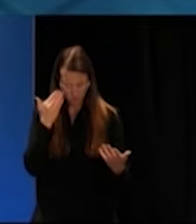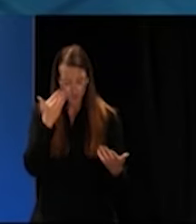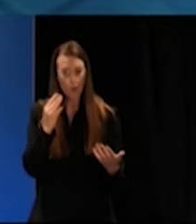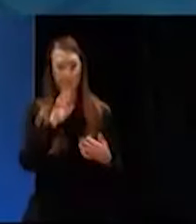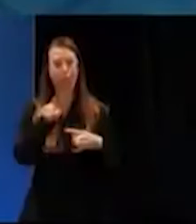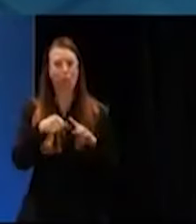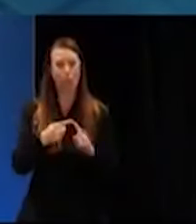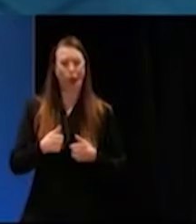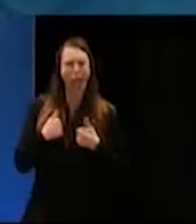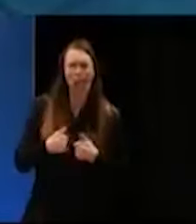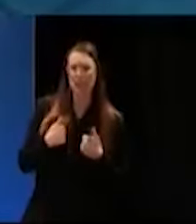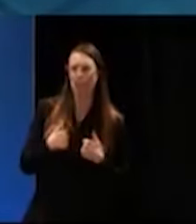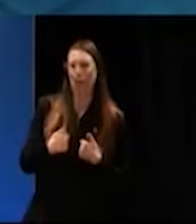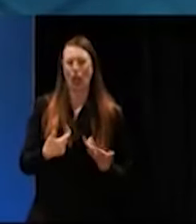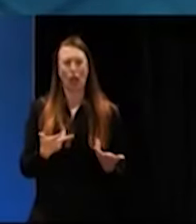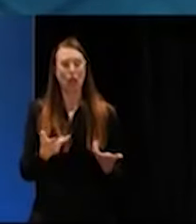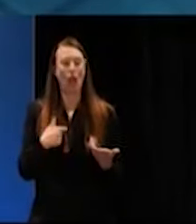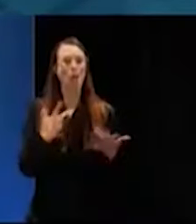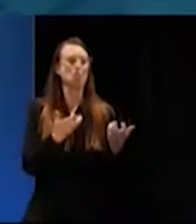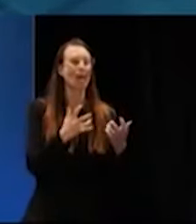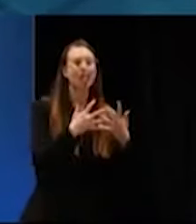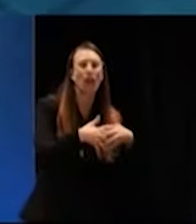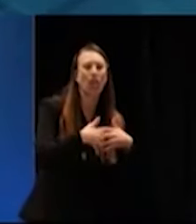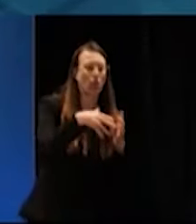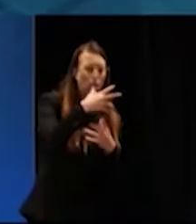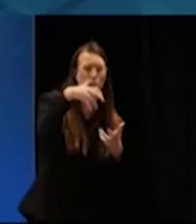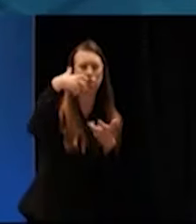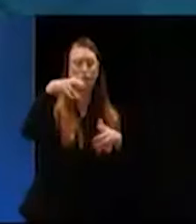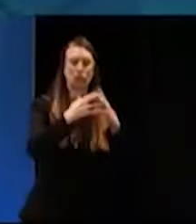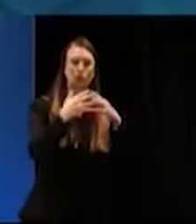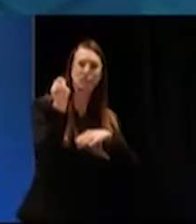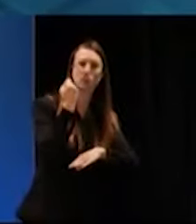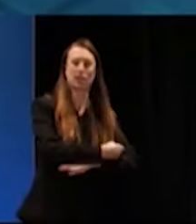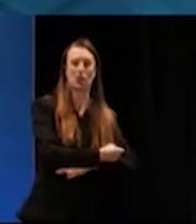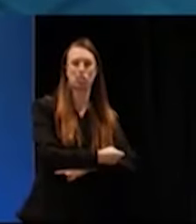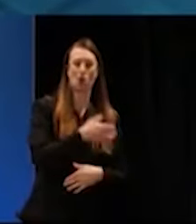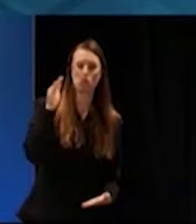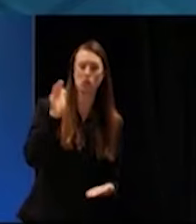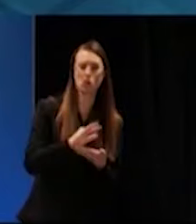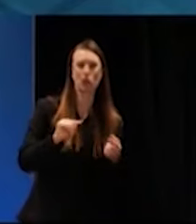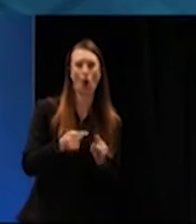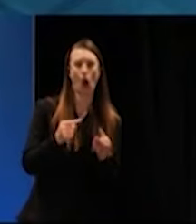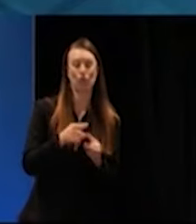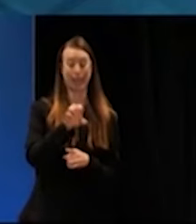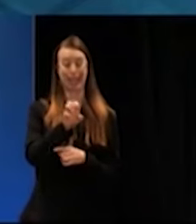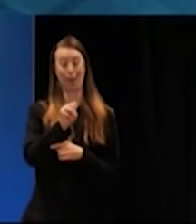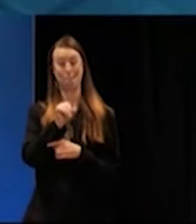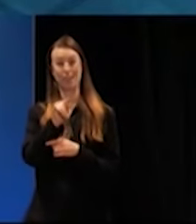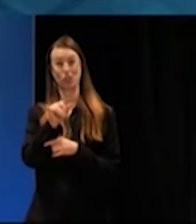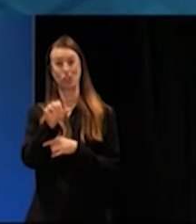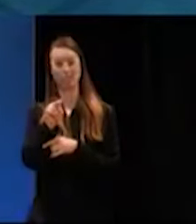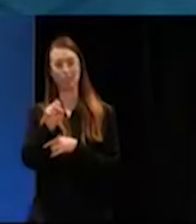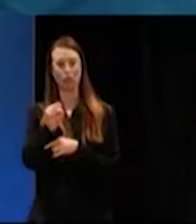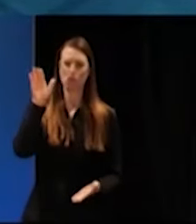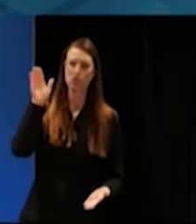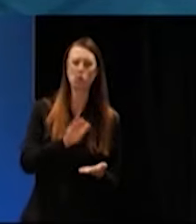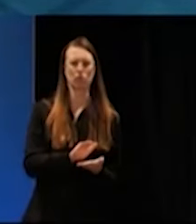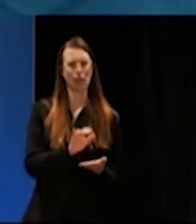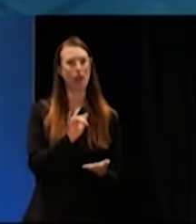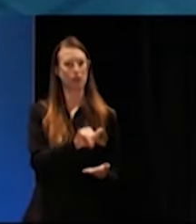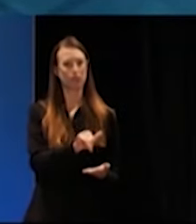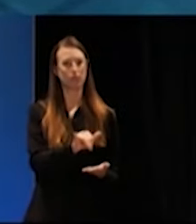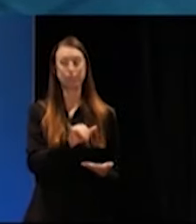I want them shut down. And reduce harmful emissions by 37 million metric tons. That's a good